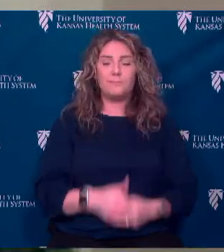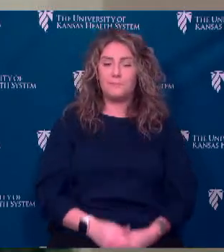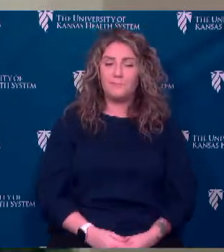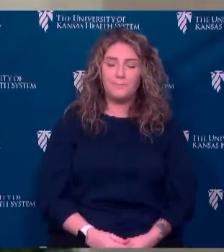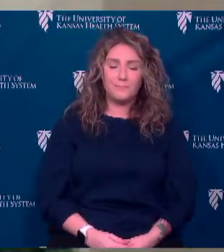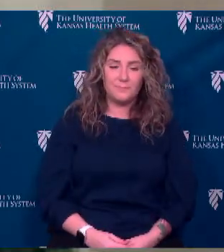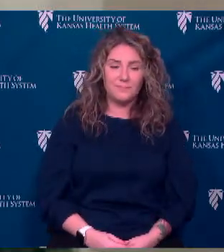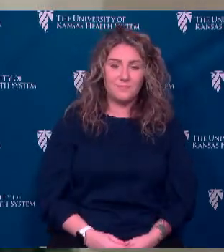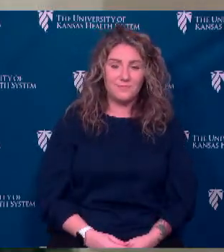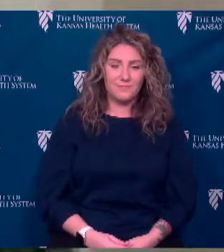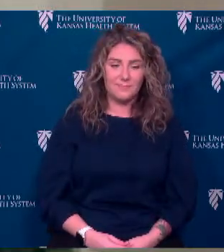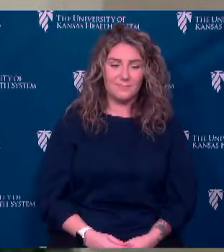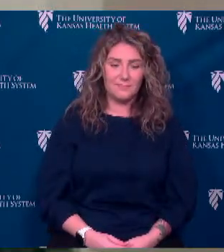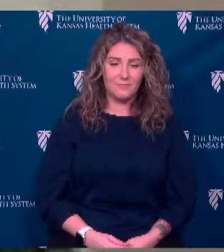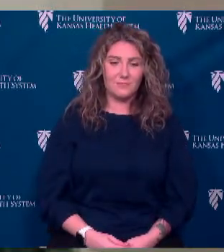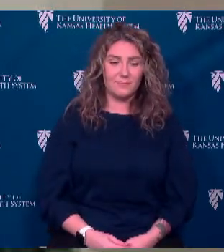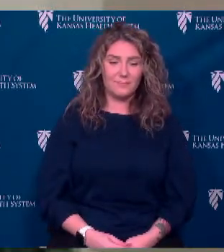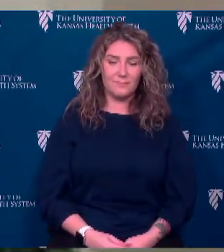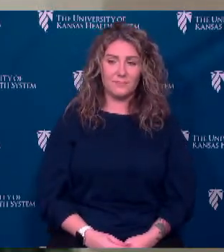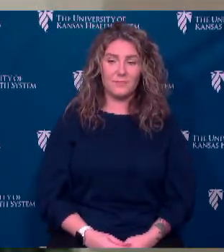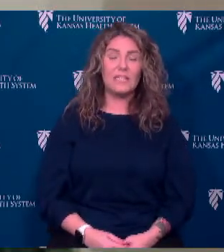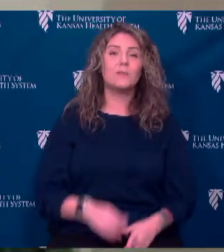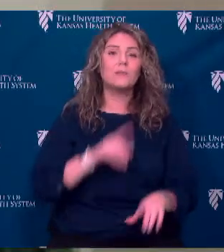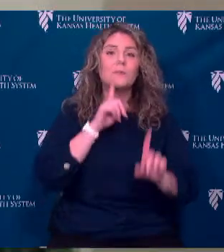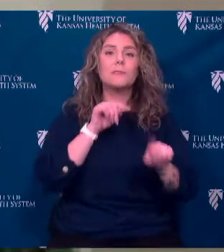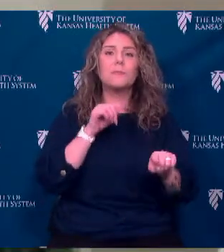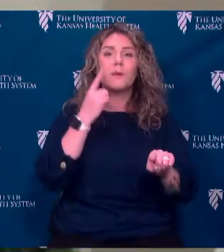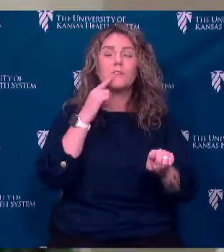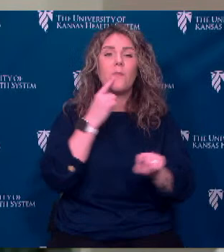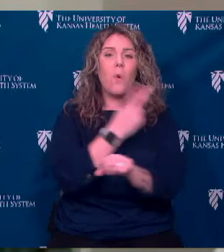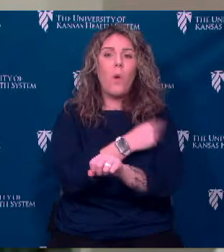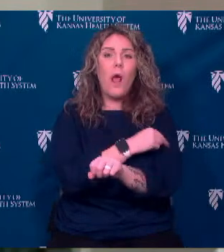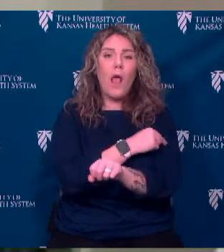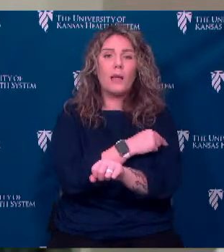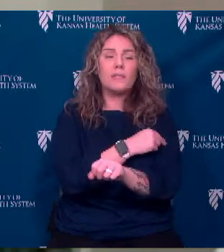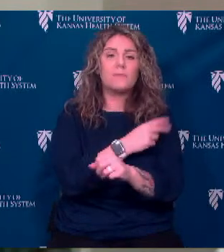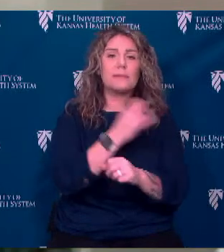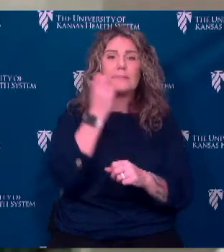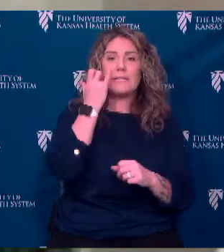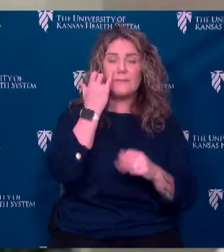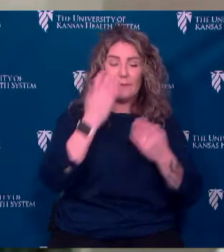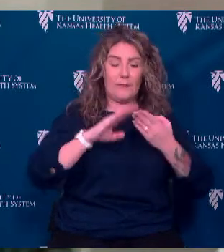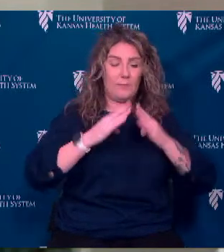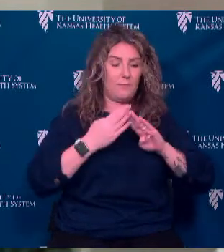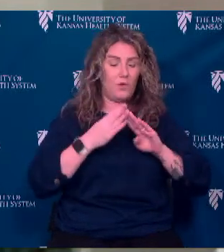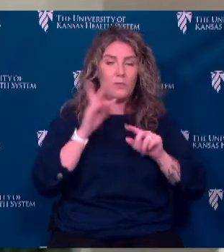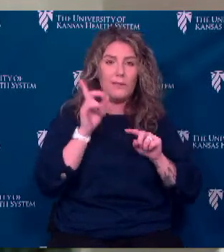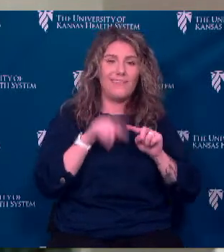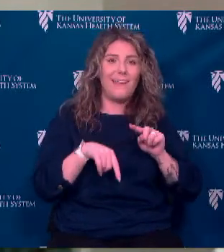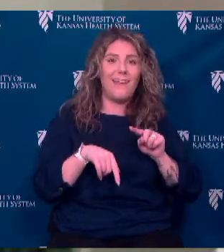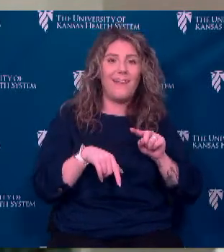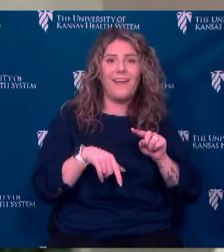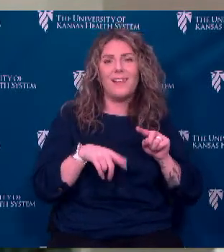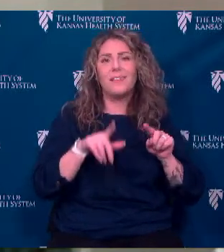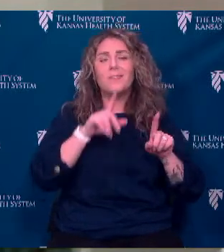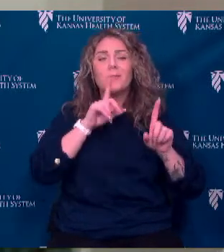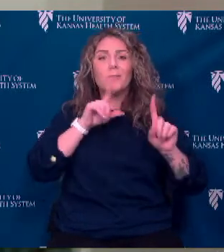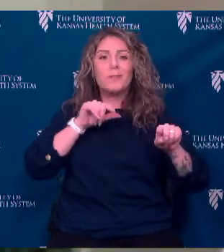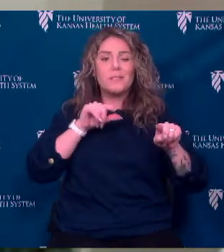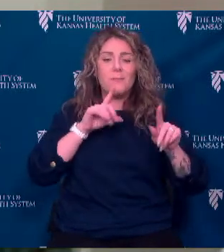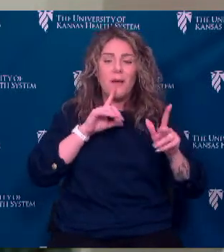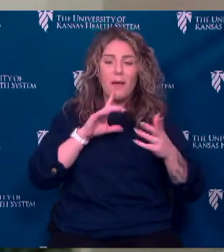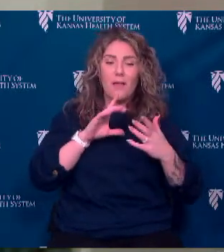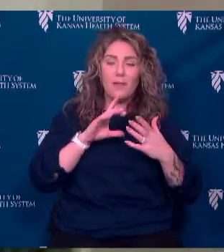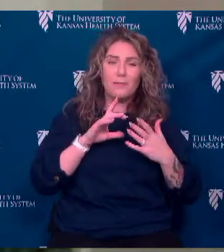Just in response to, what can the hospitals do if the community is not able to respond to help in